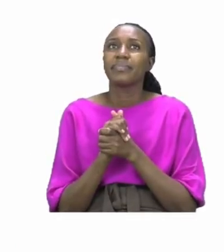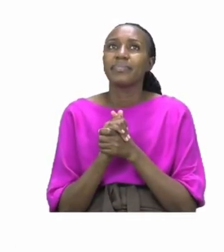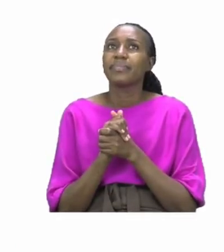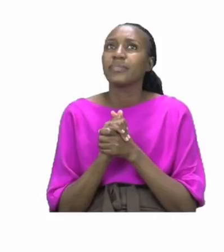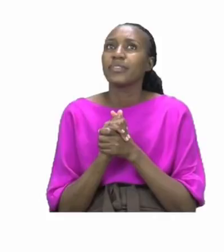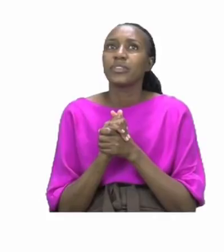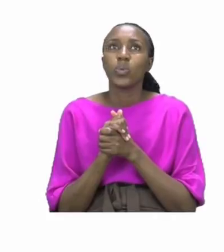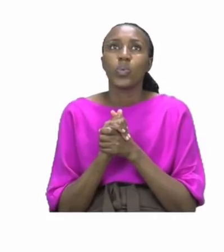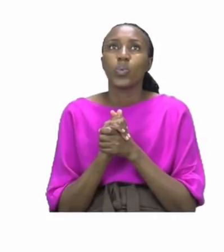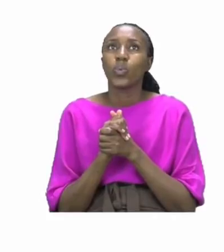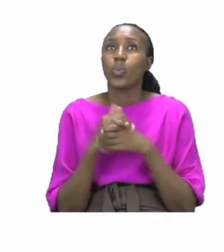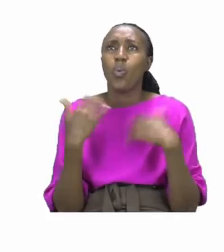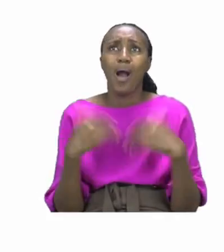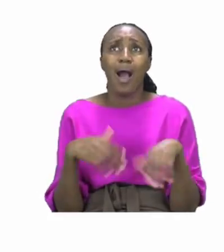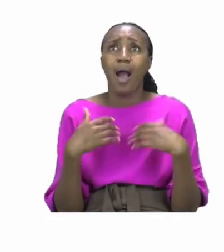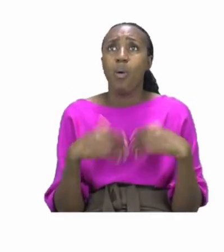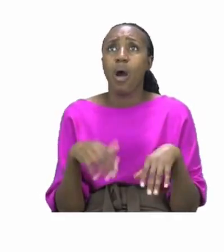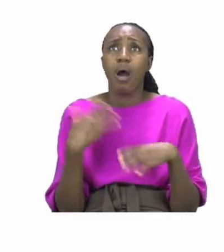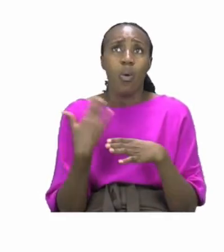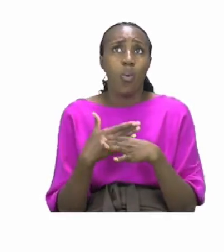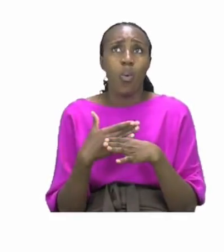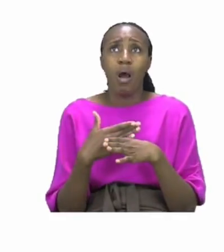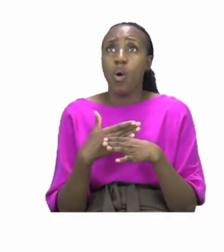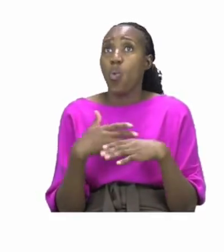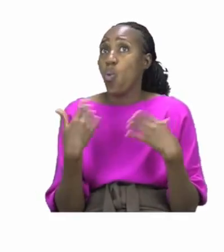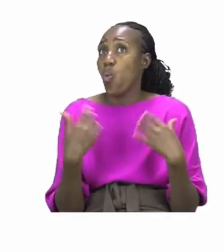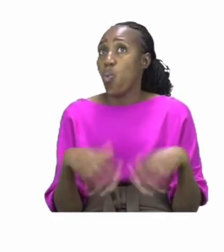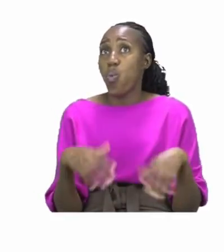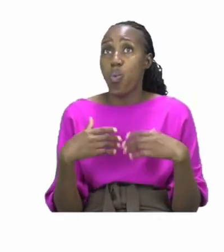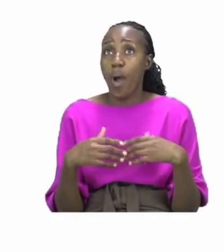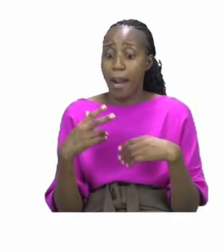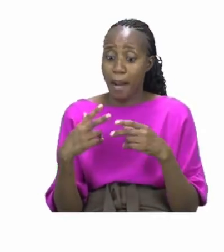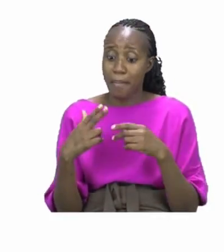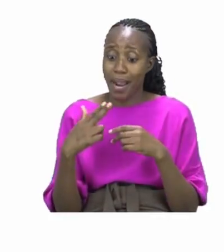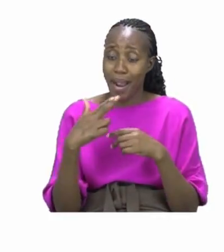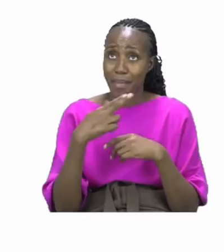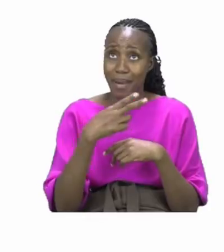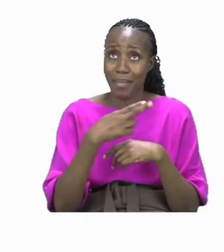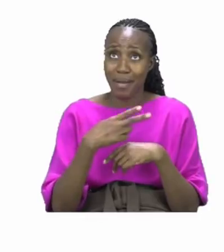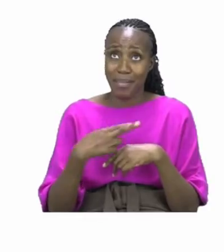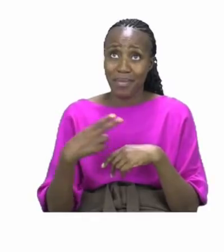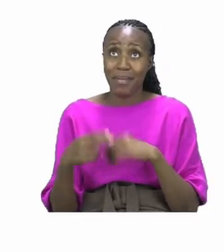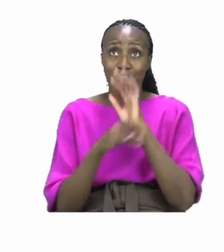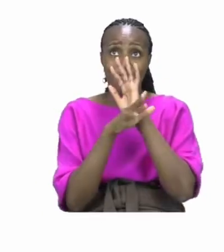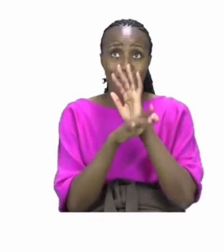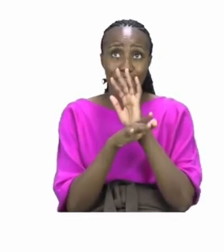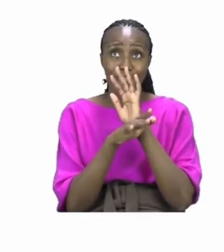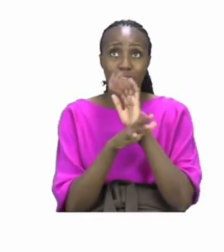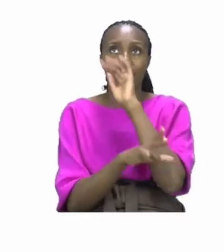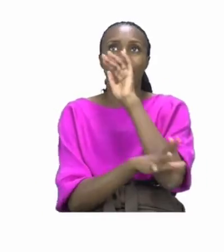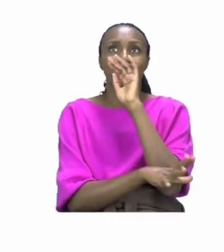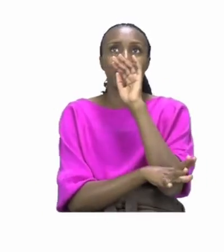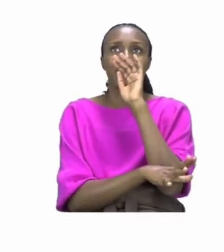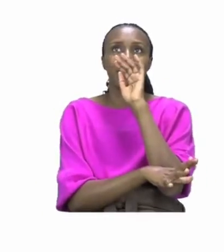going to be very busy. It's now our job to cut out the different fruits and vegetables and